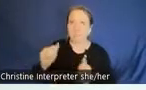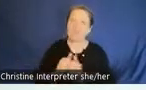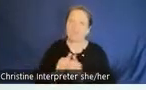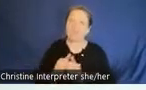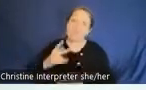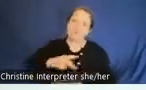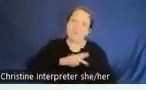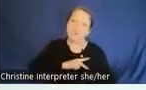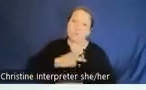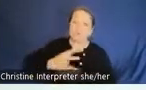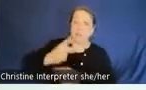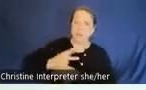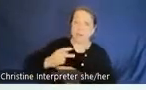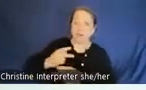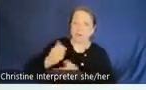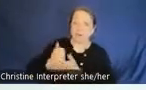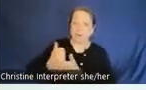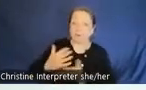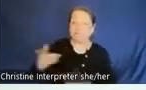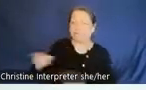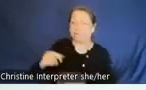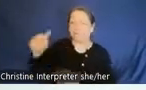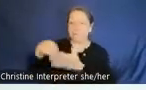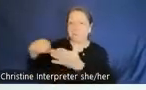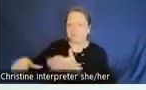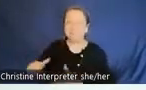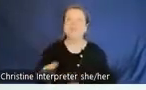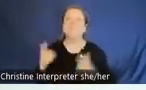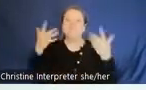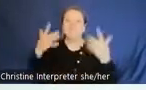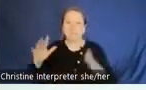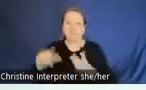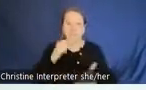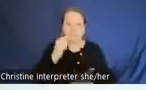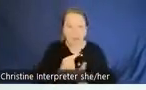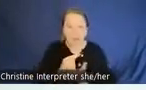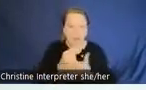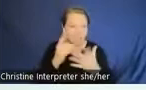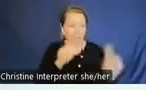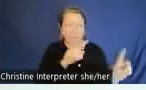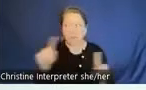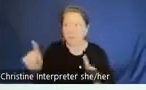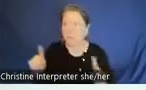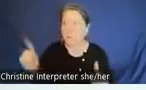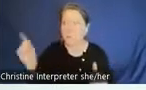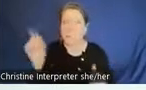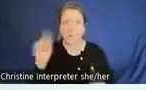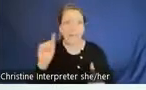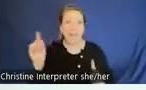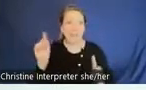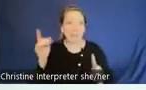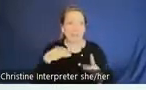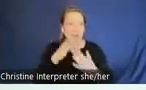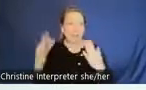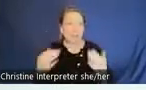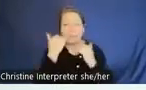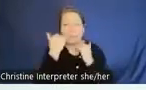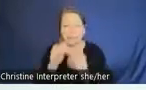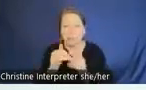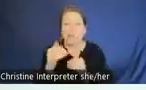students. Once I graduated, however, I had few options but to return home in Jericho with my